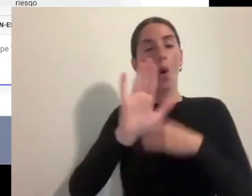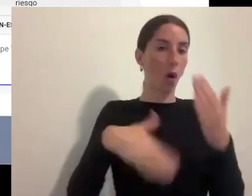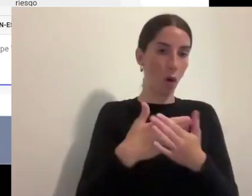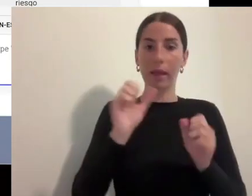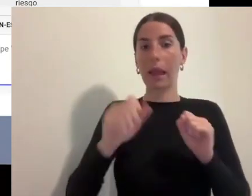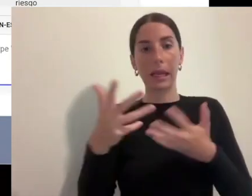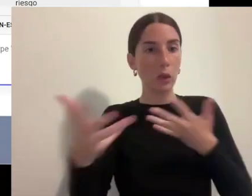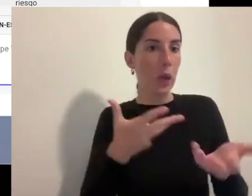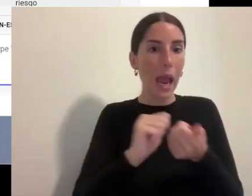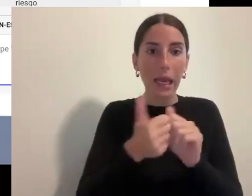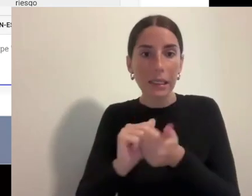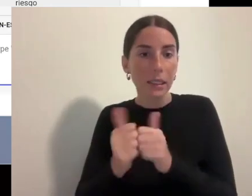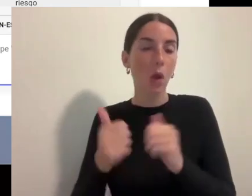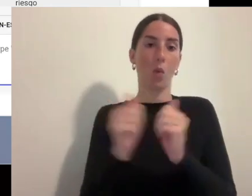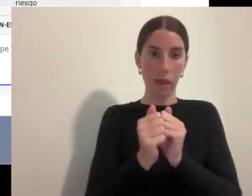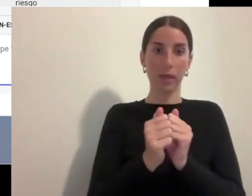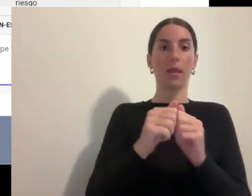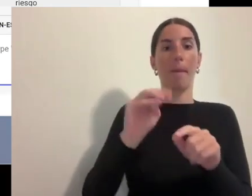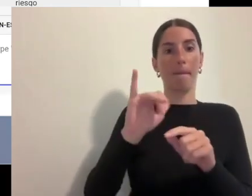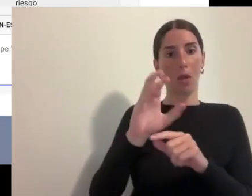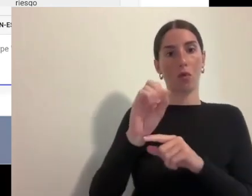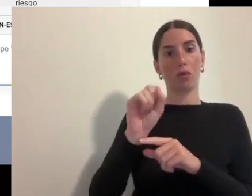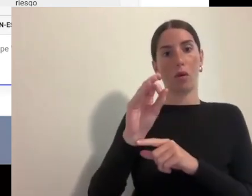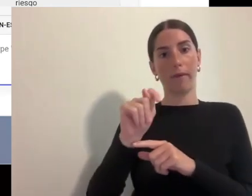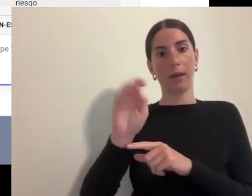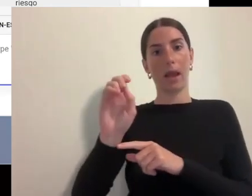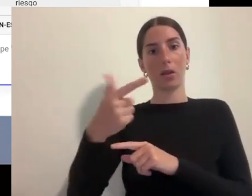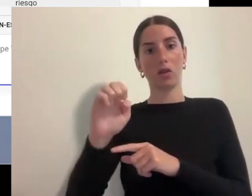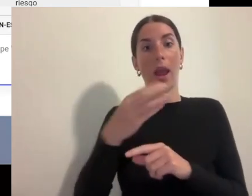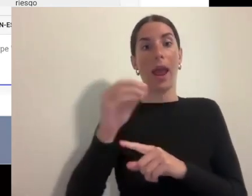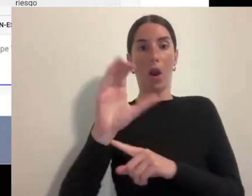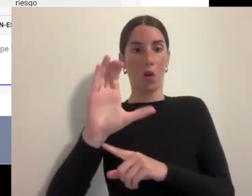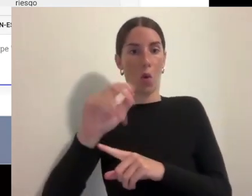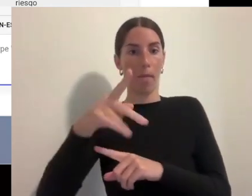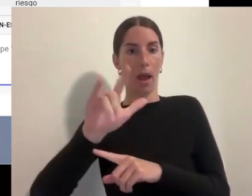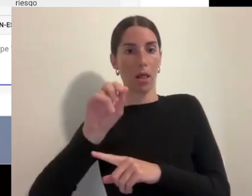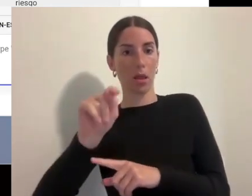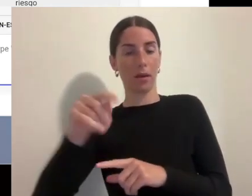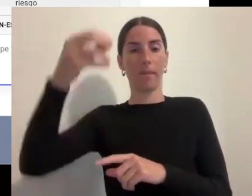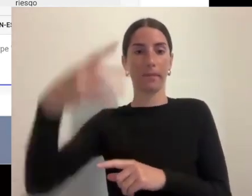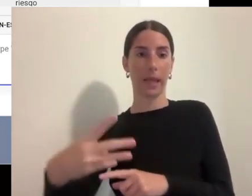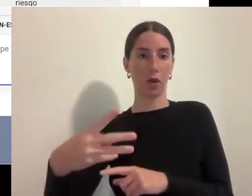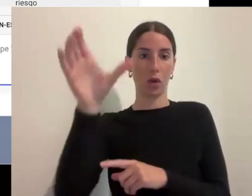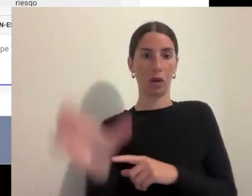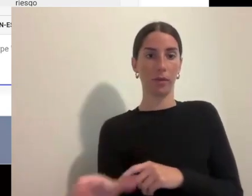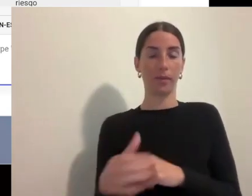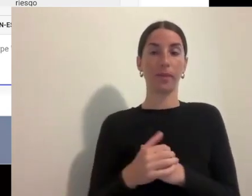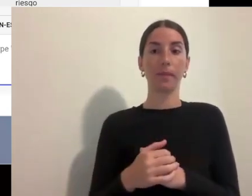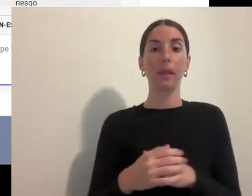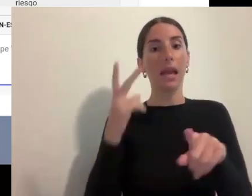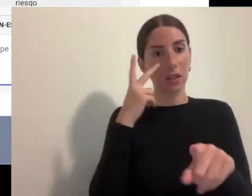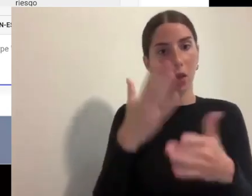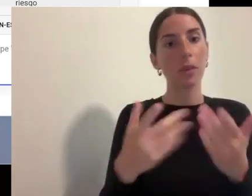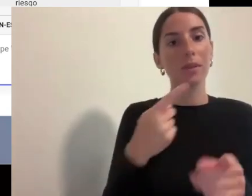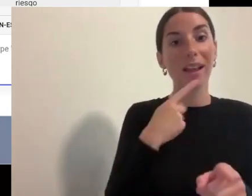with via Microsoft Edge and the Copilot side panel. And yes, I did see someone there say, yes, you